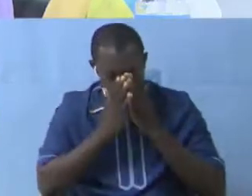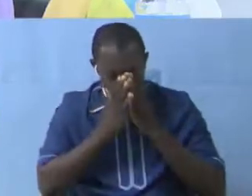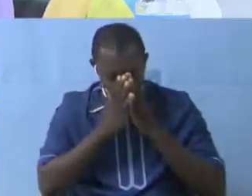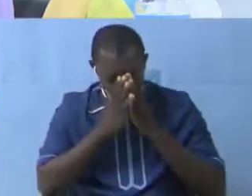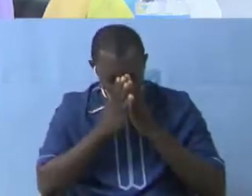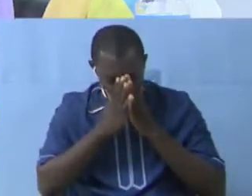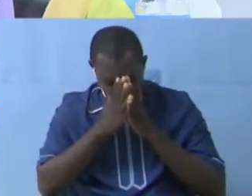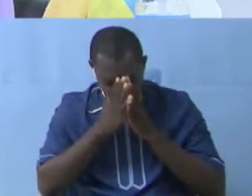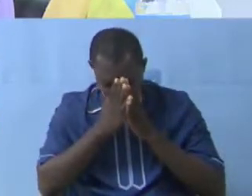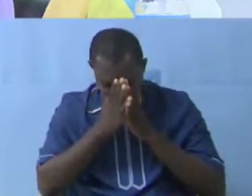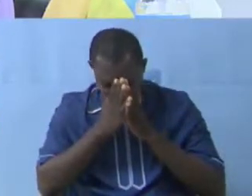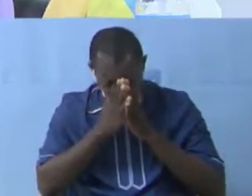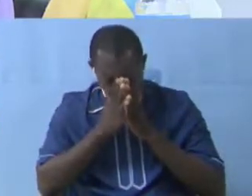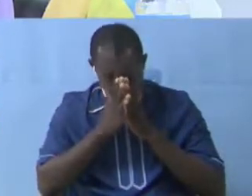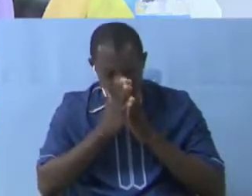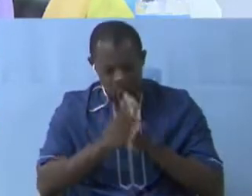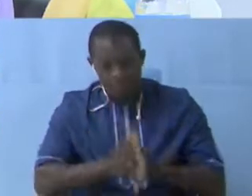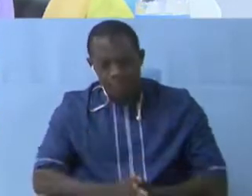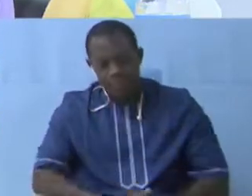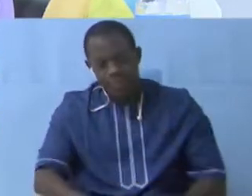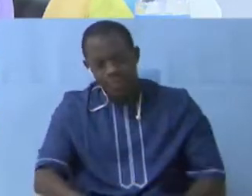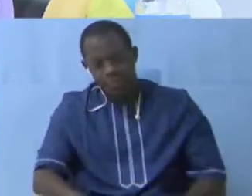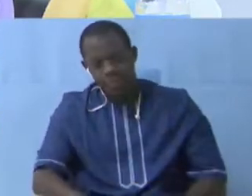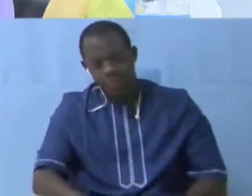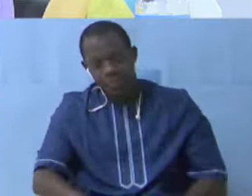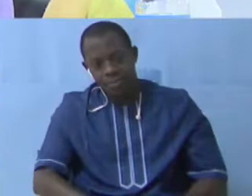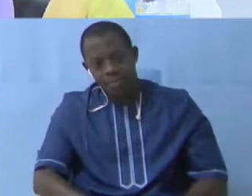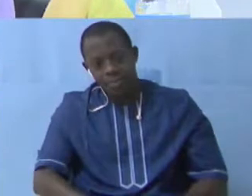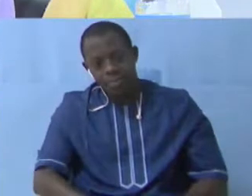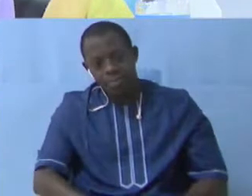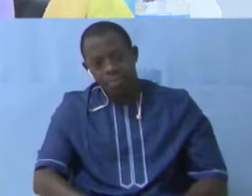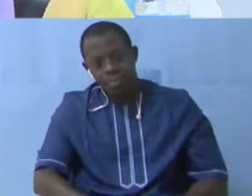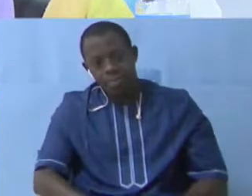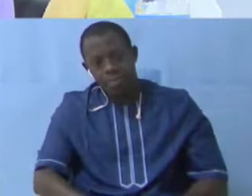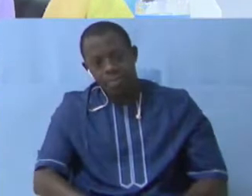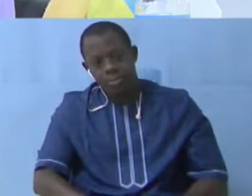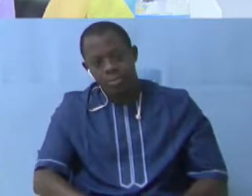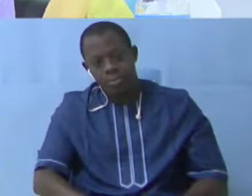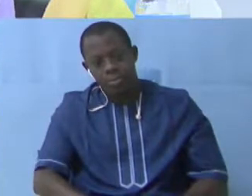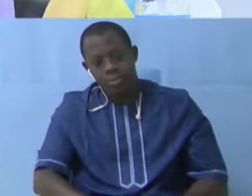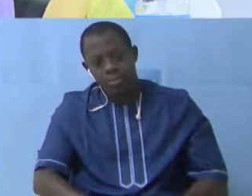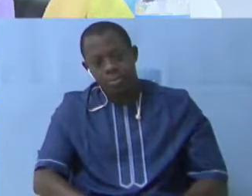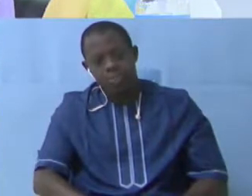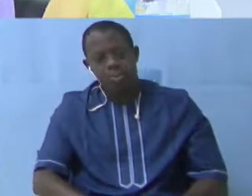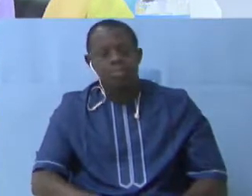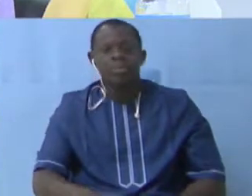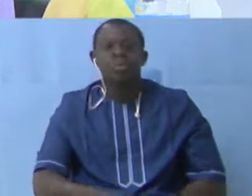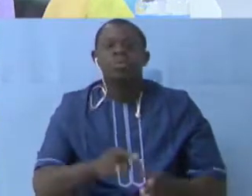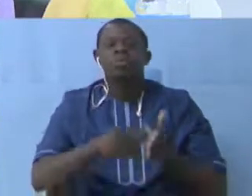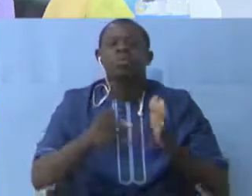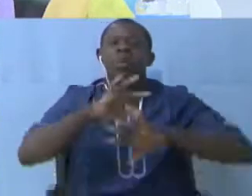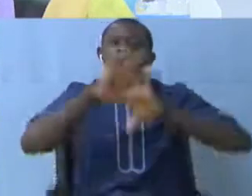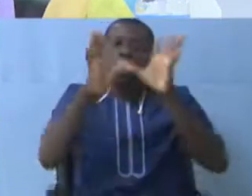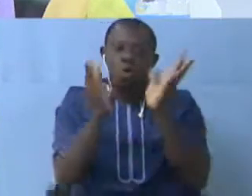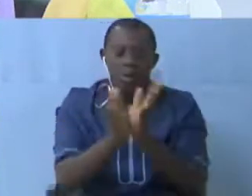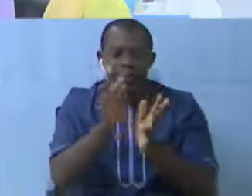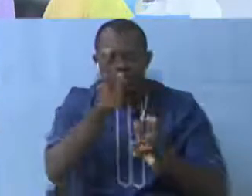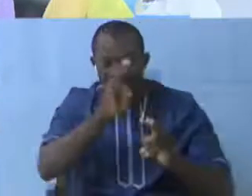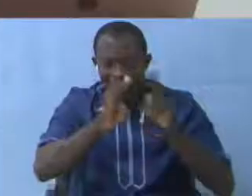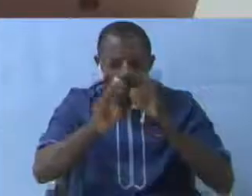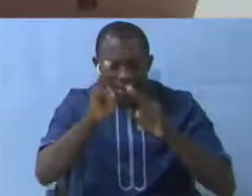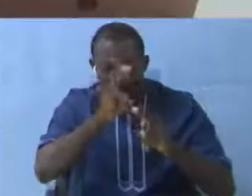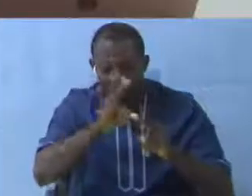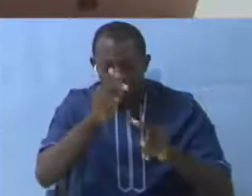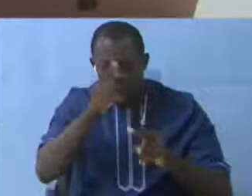woon waaye lu si munti xew rek daal bëggoon nañu wecceeku nguur. So then all these efforts were made, and then we had the elections. Bon ñu